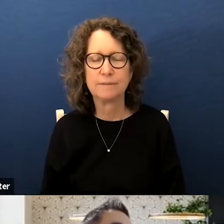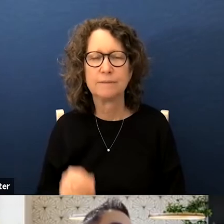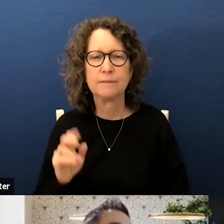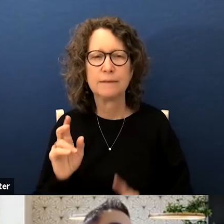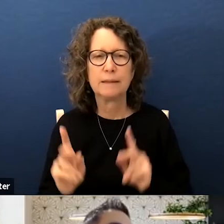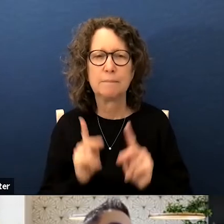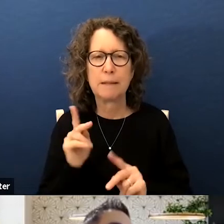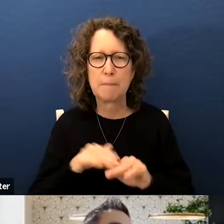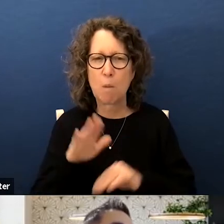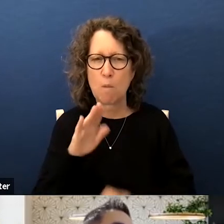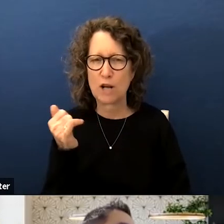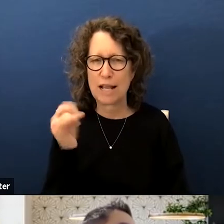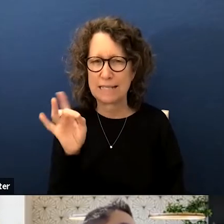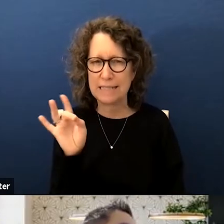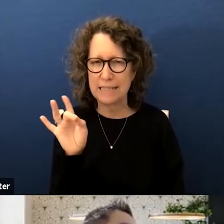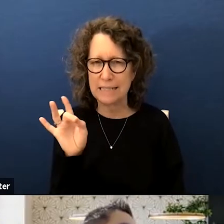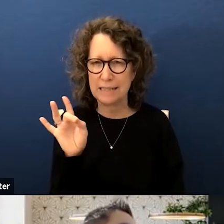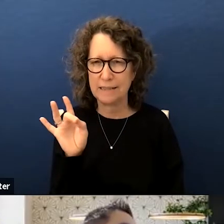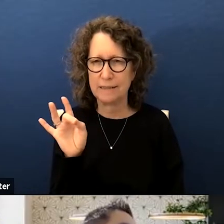18